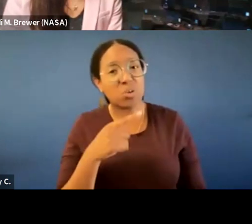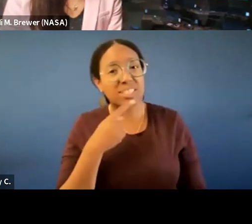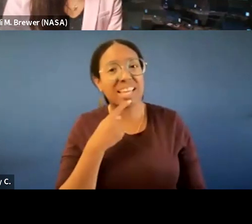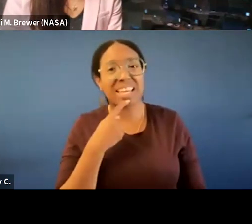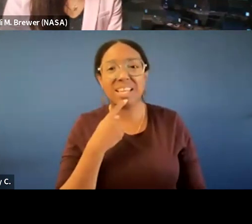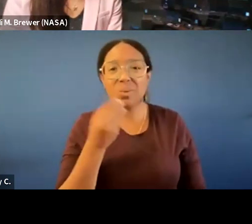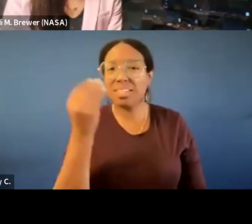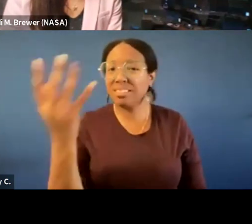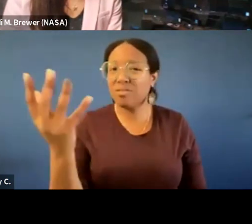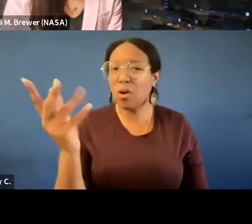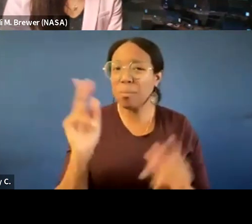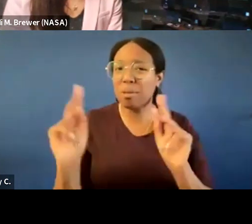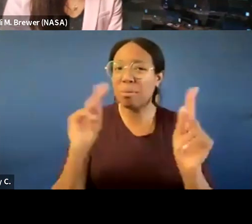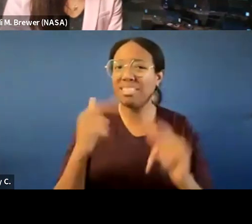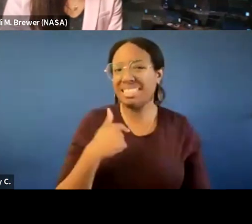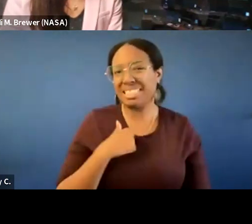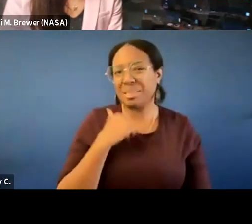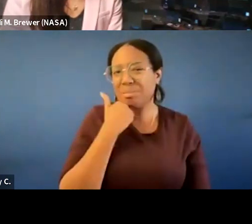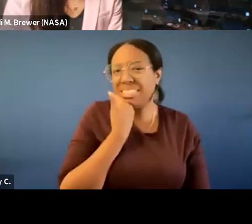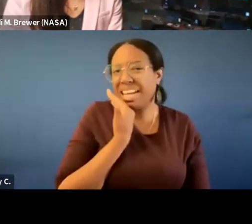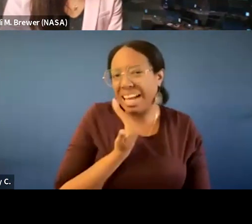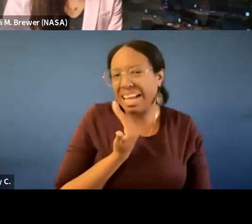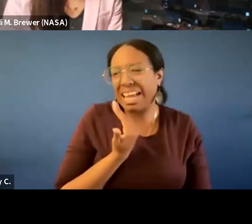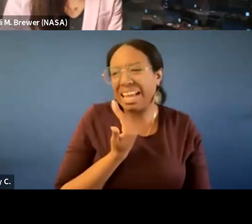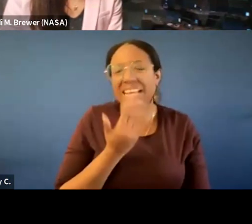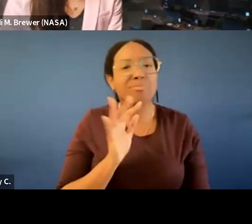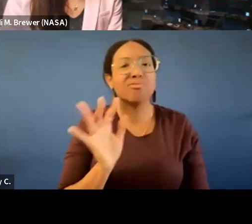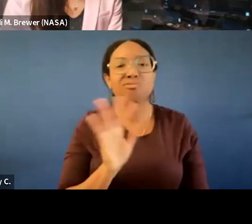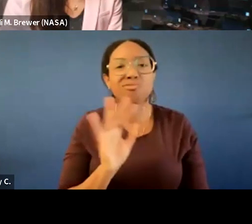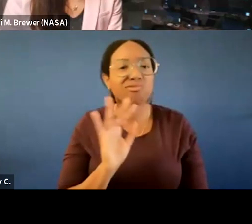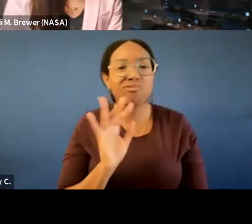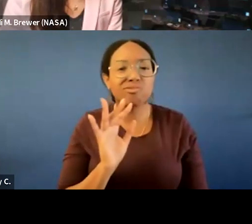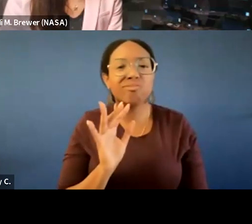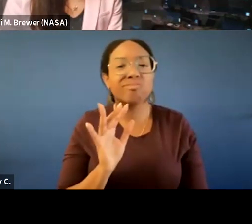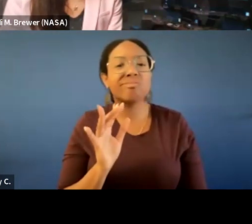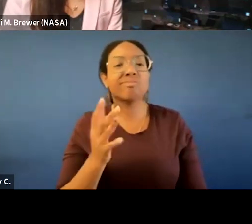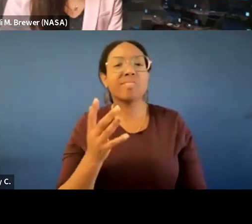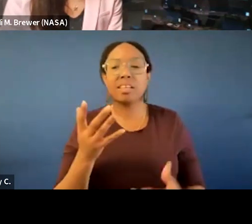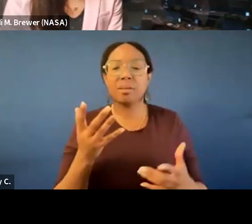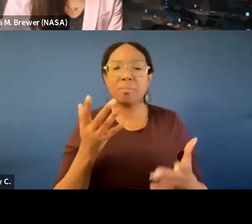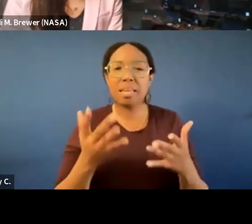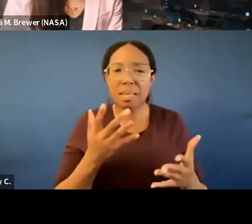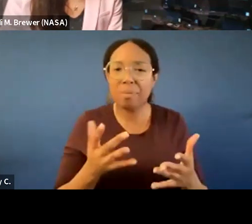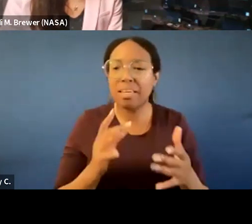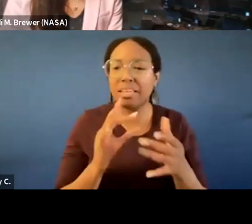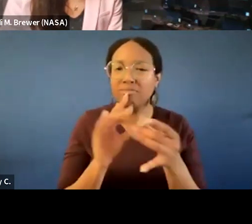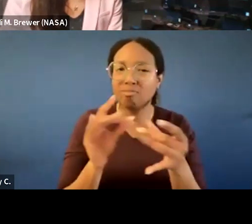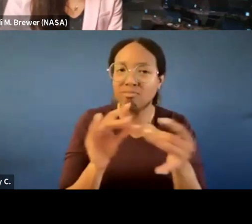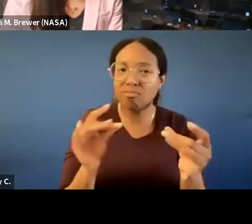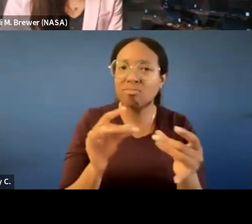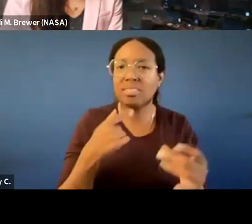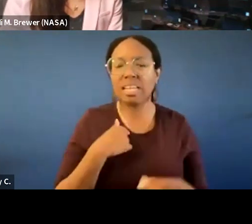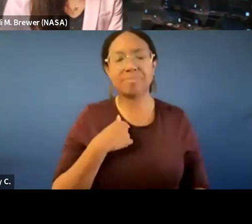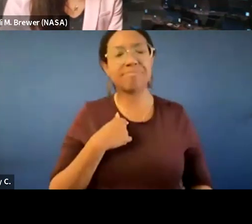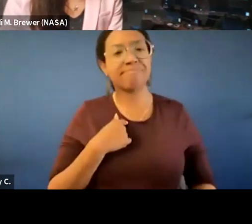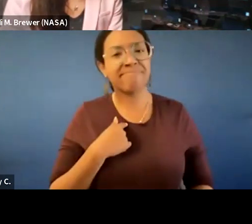such, and start describing myself how I would want to be and how I would want to show up, even if it's just to yourself,